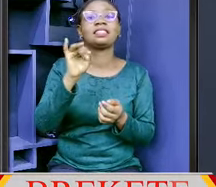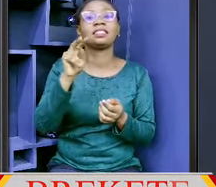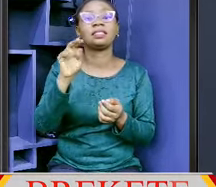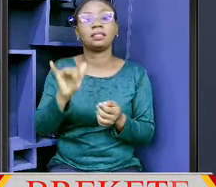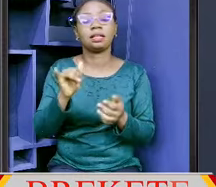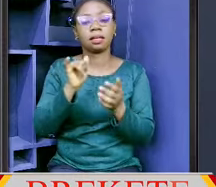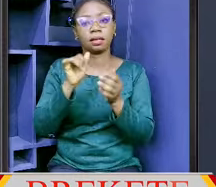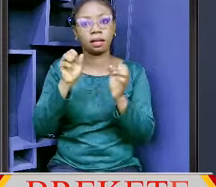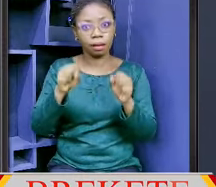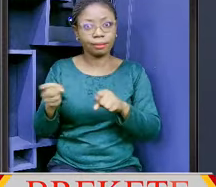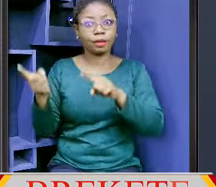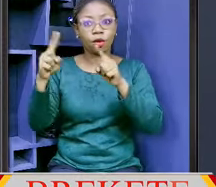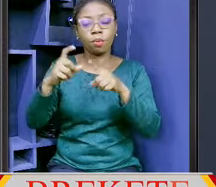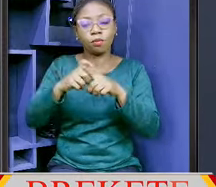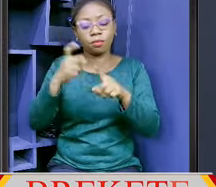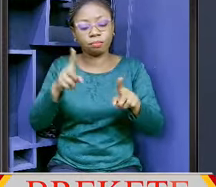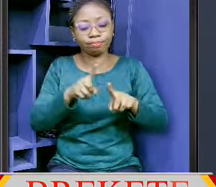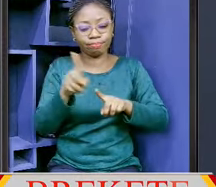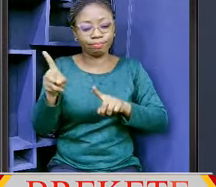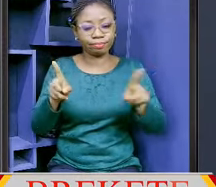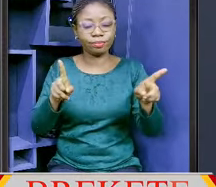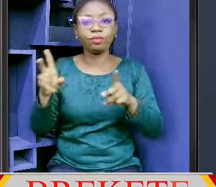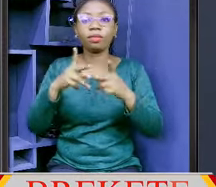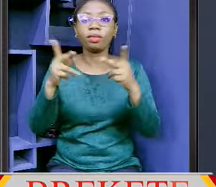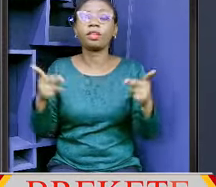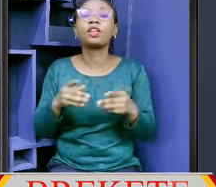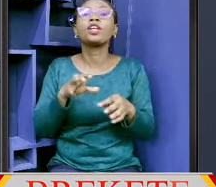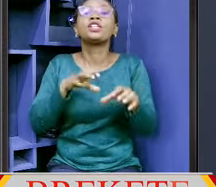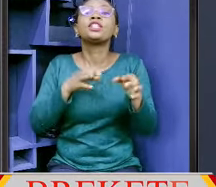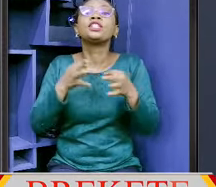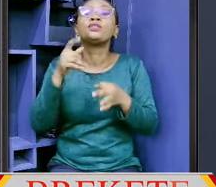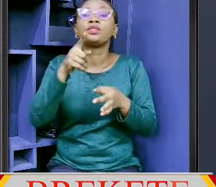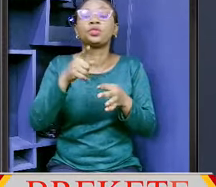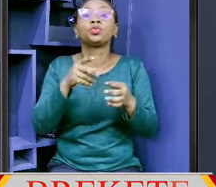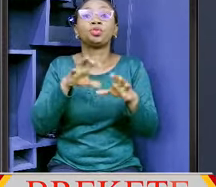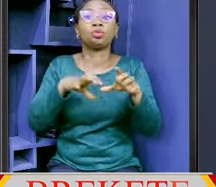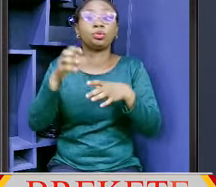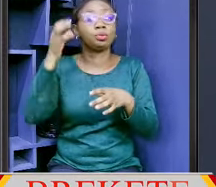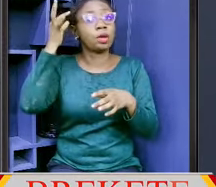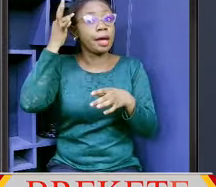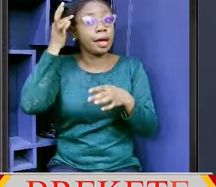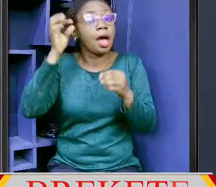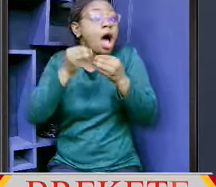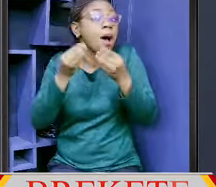different angles. Yes, sir. If you do hair, how much then they pay you?